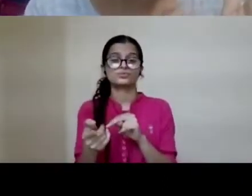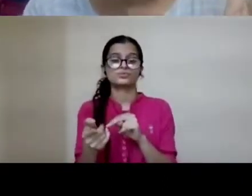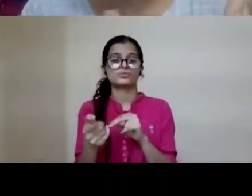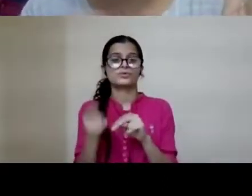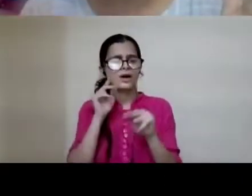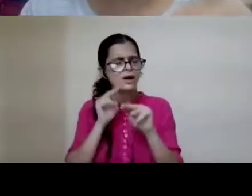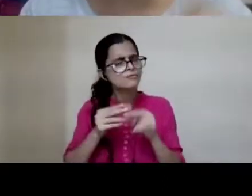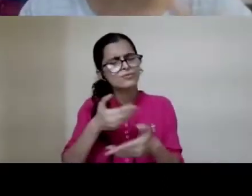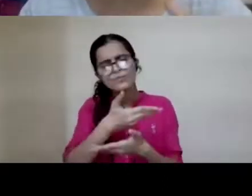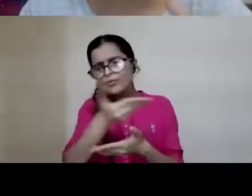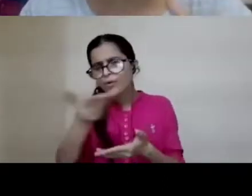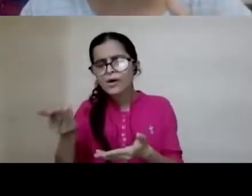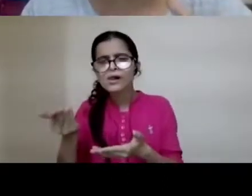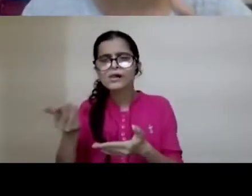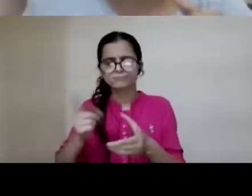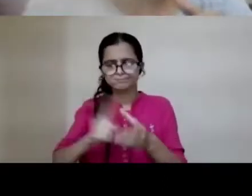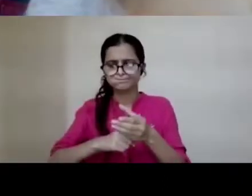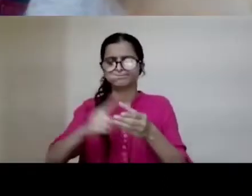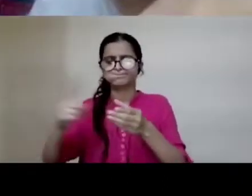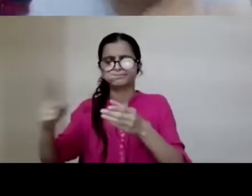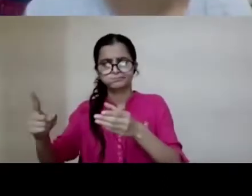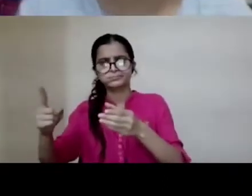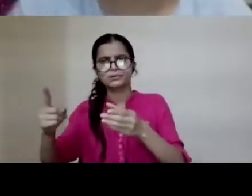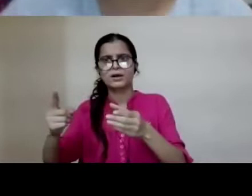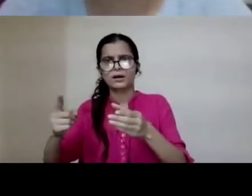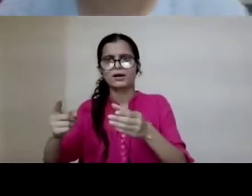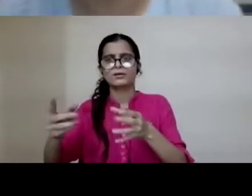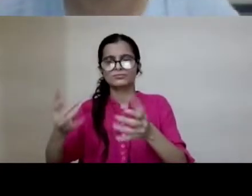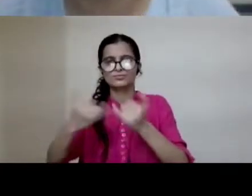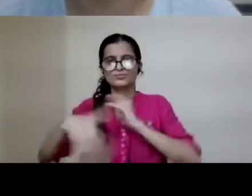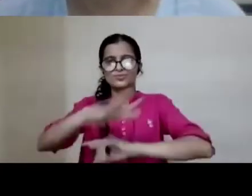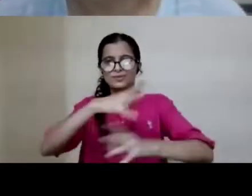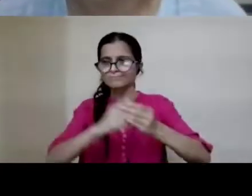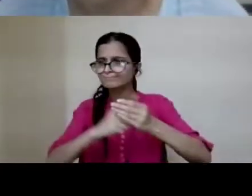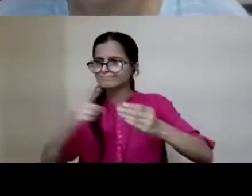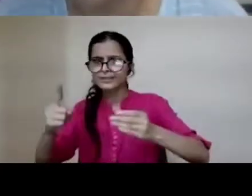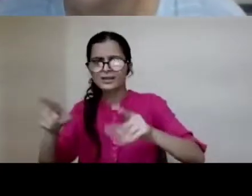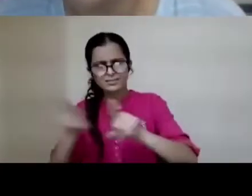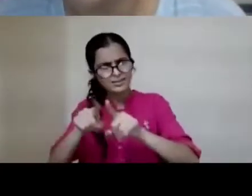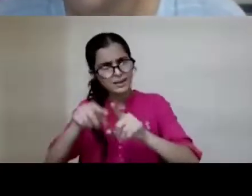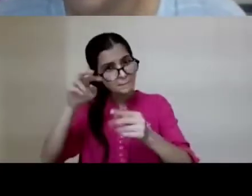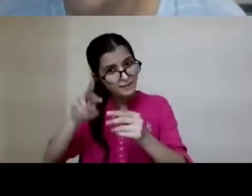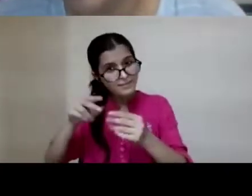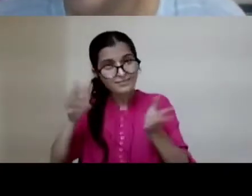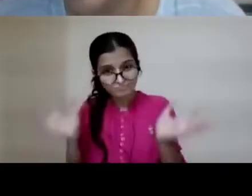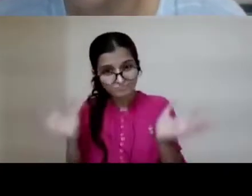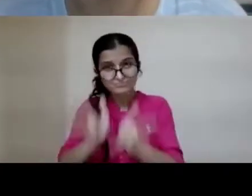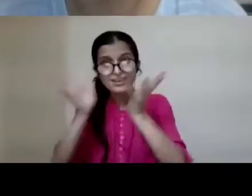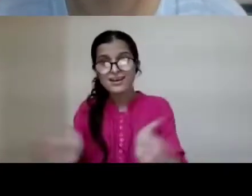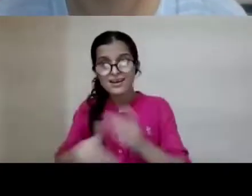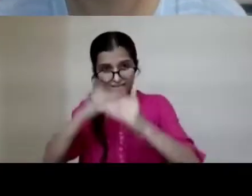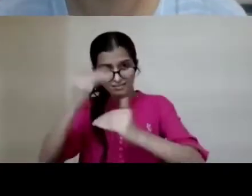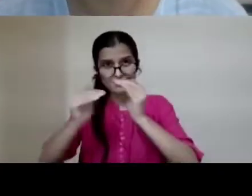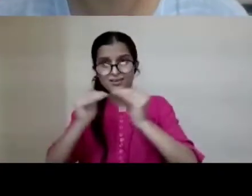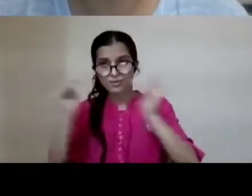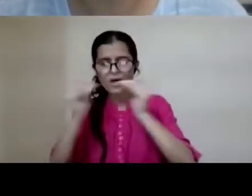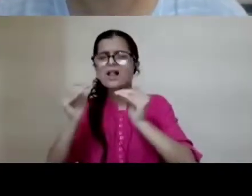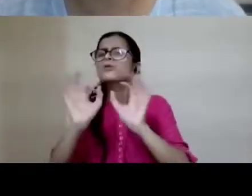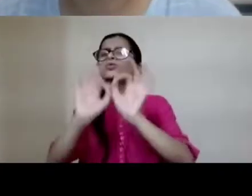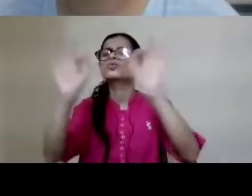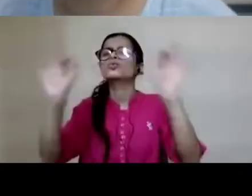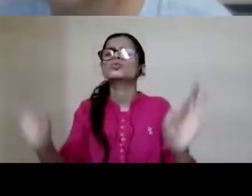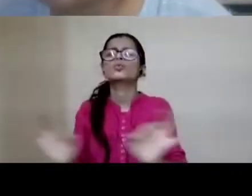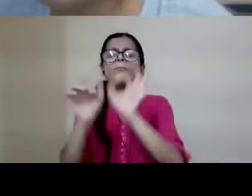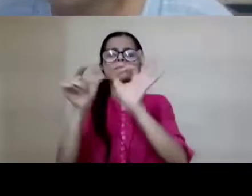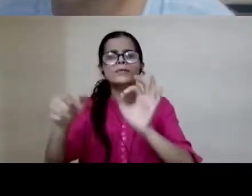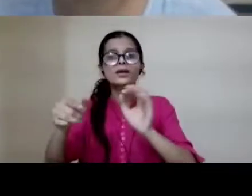if you marginalize or exclude, then you are definitely not promoting the equality of everybody. That equality before the law is